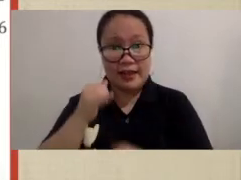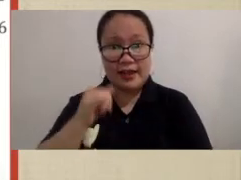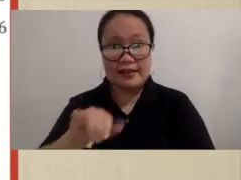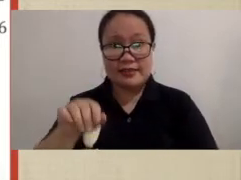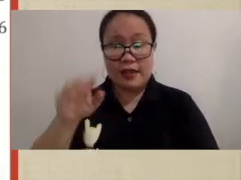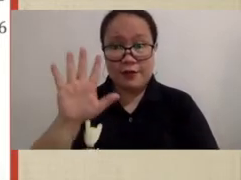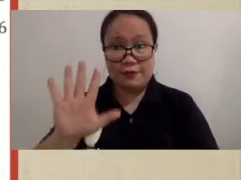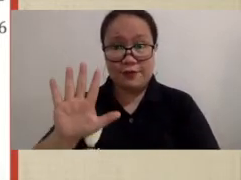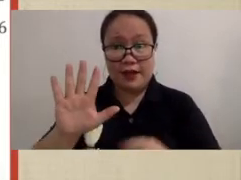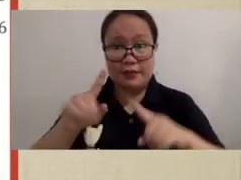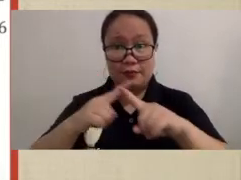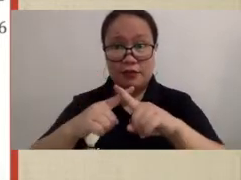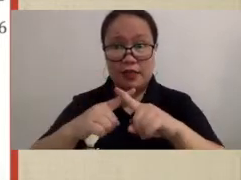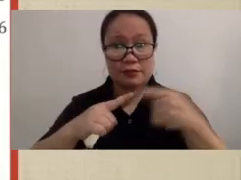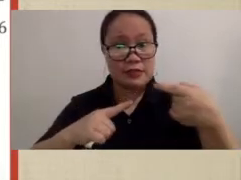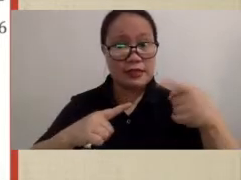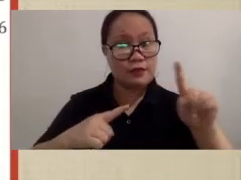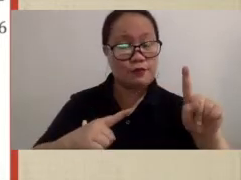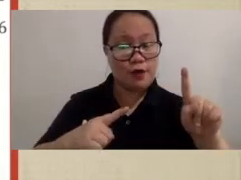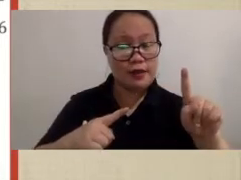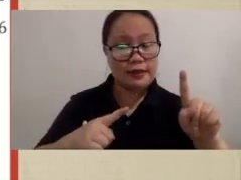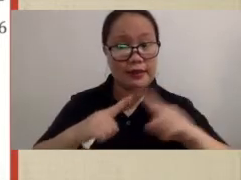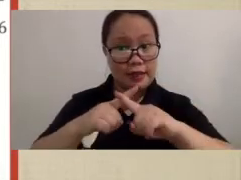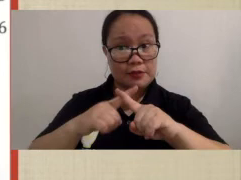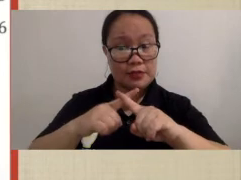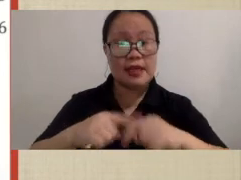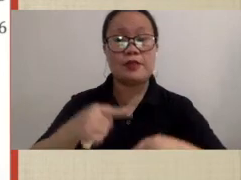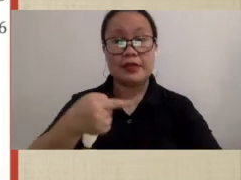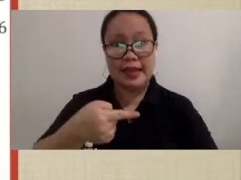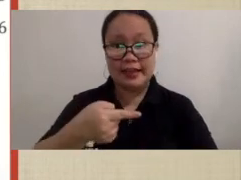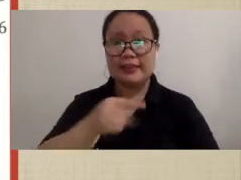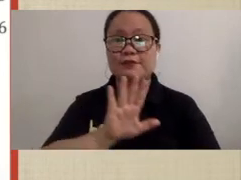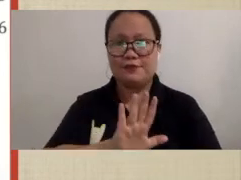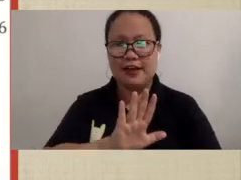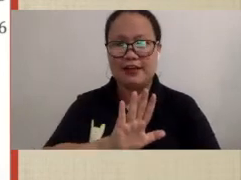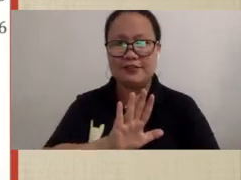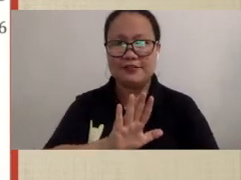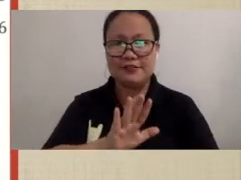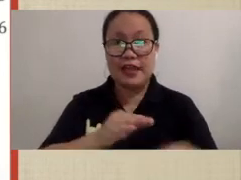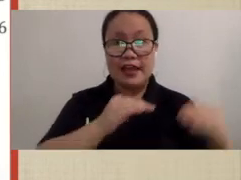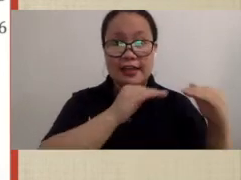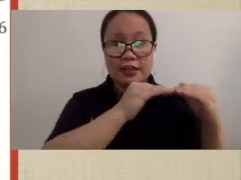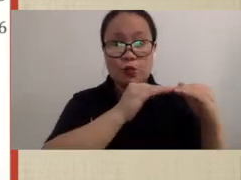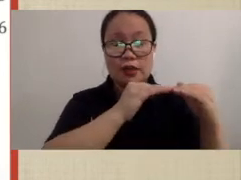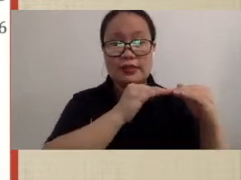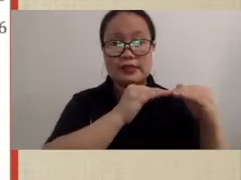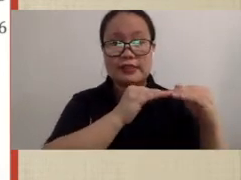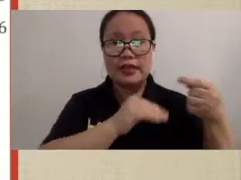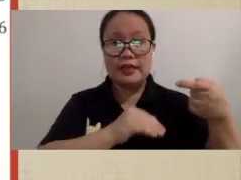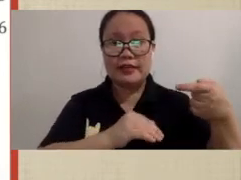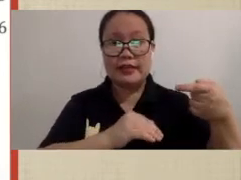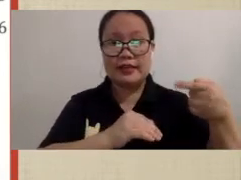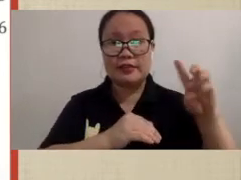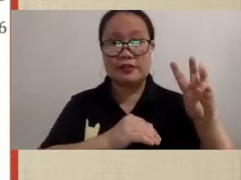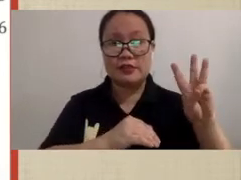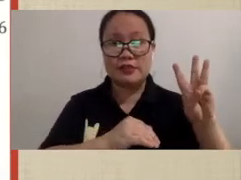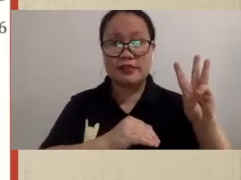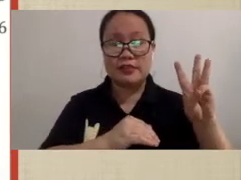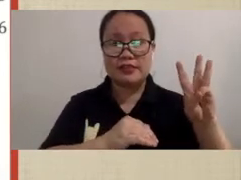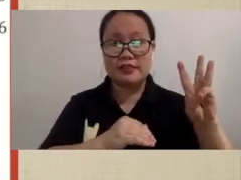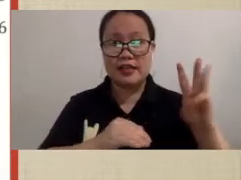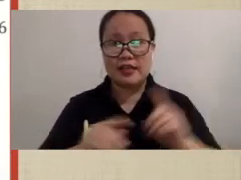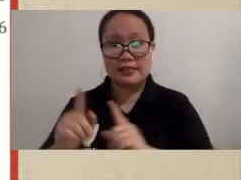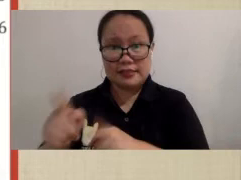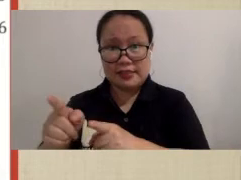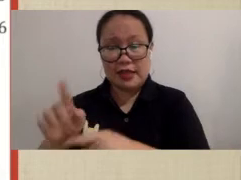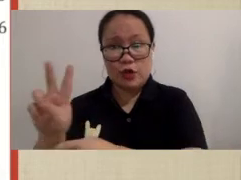negative 1, that will become negative 5, equals 6. So we will now have